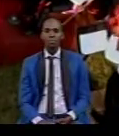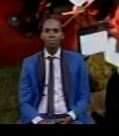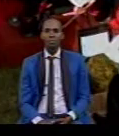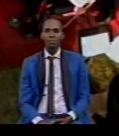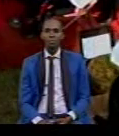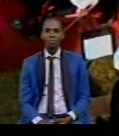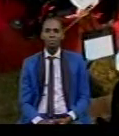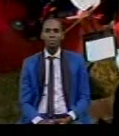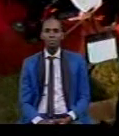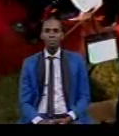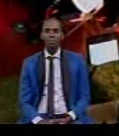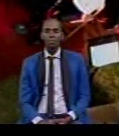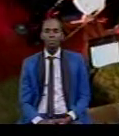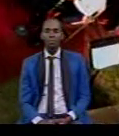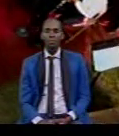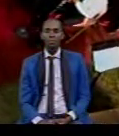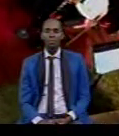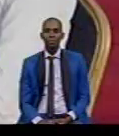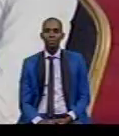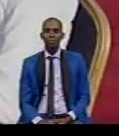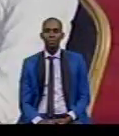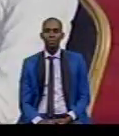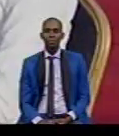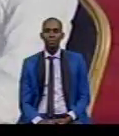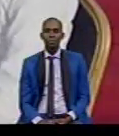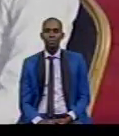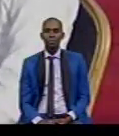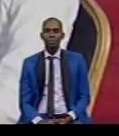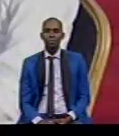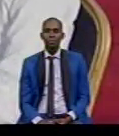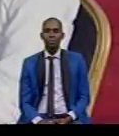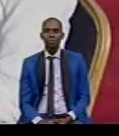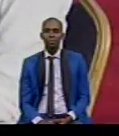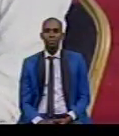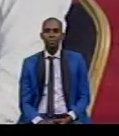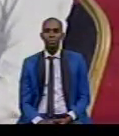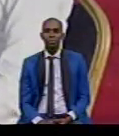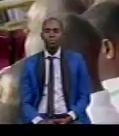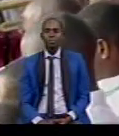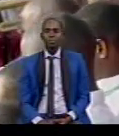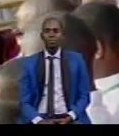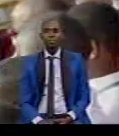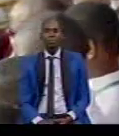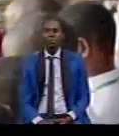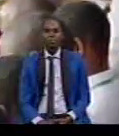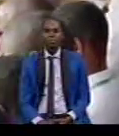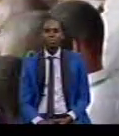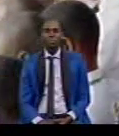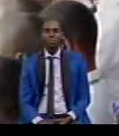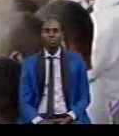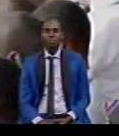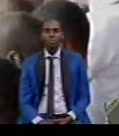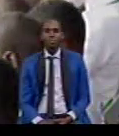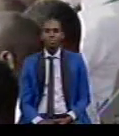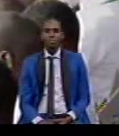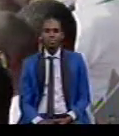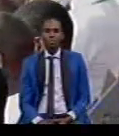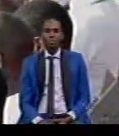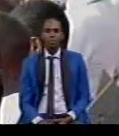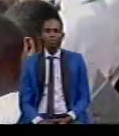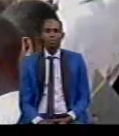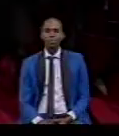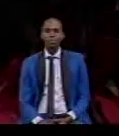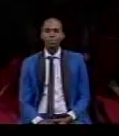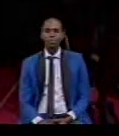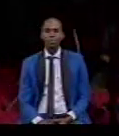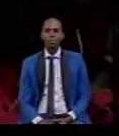today. Look at his completeness, Colossians chapter 2. And I'm reading here in verse 8.